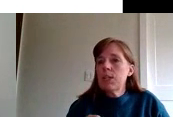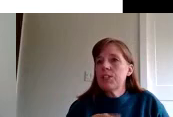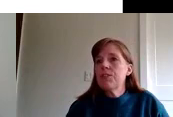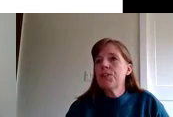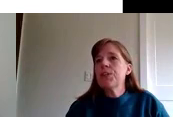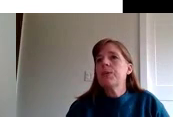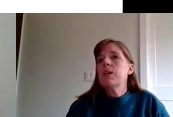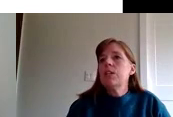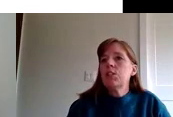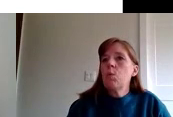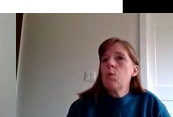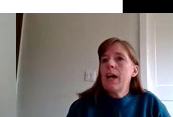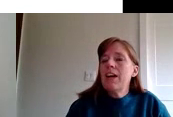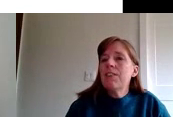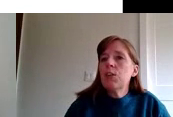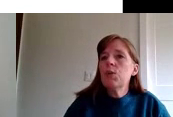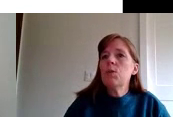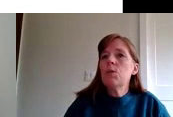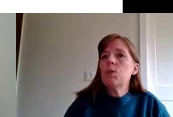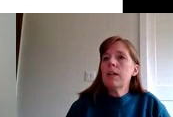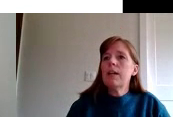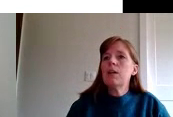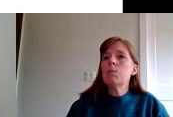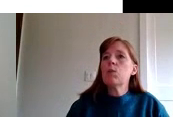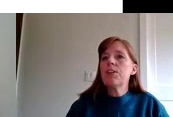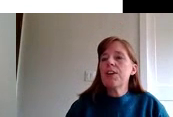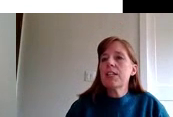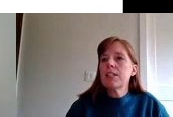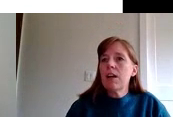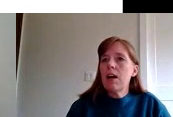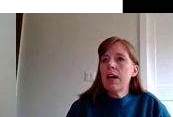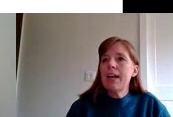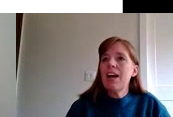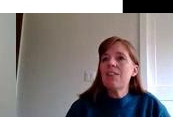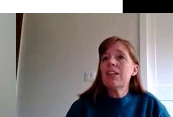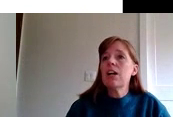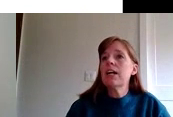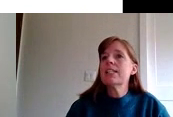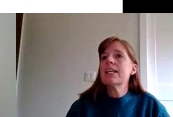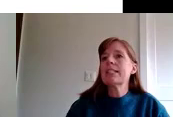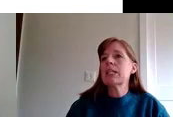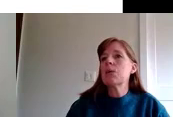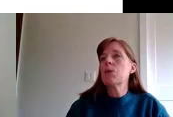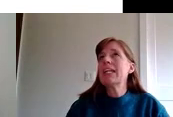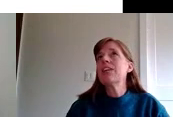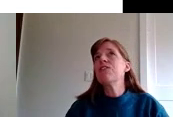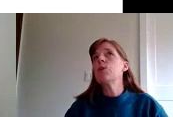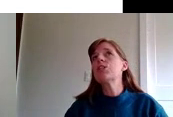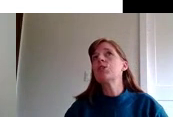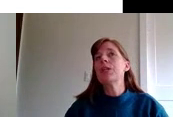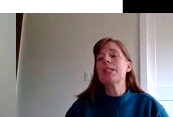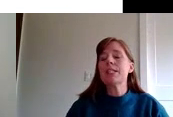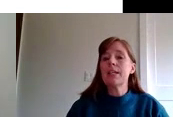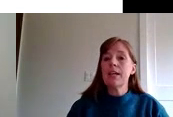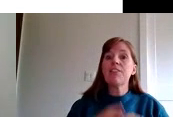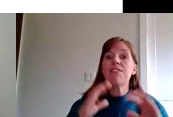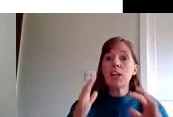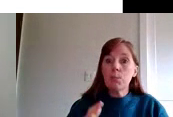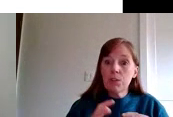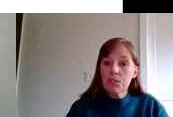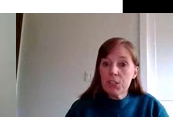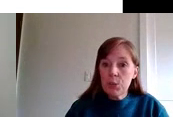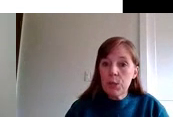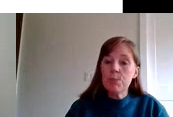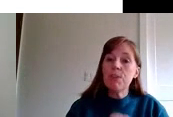so question for you. So have you, what are your thoughts on having content ready for students,